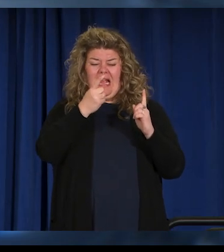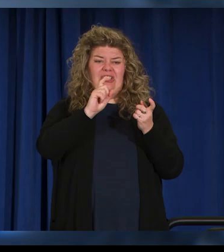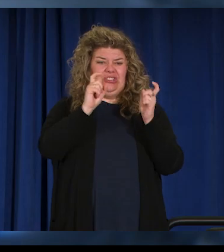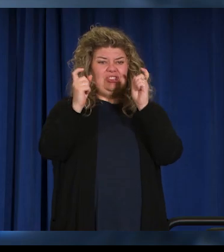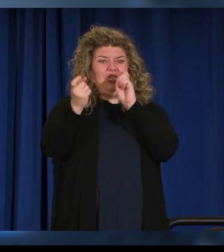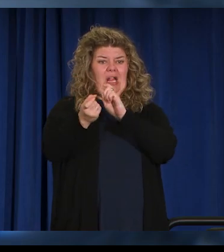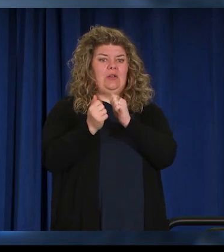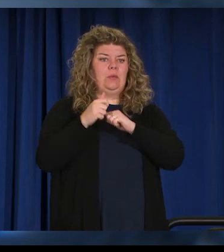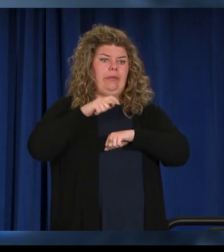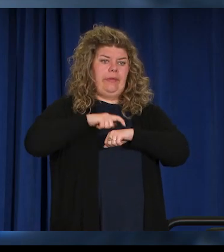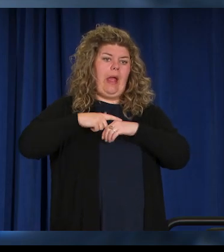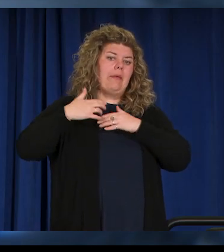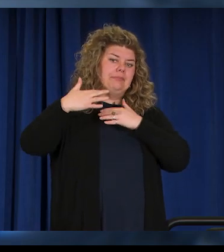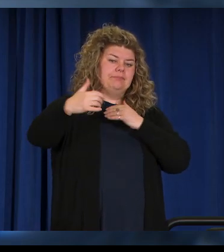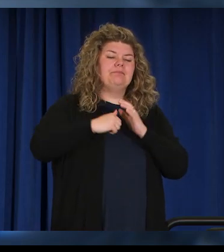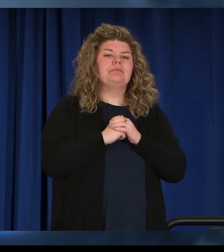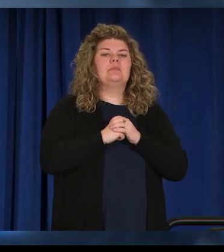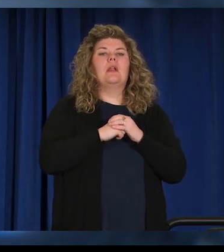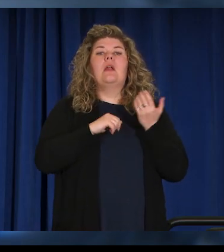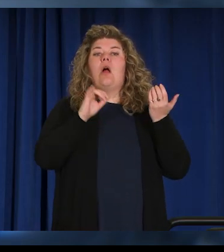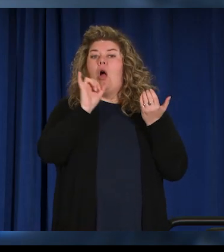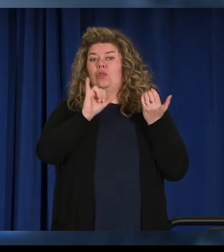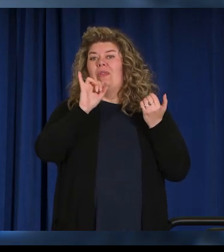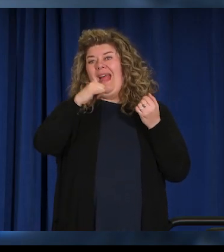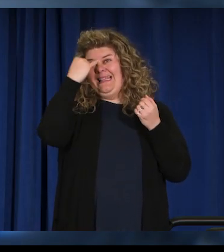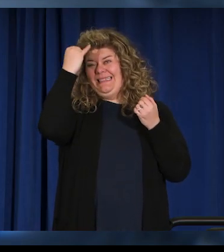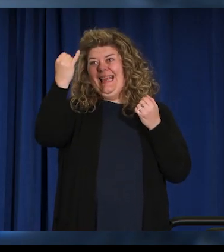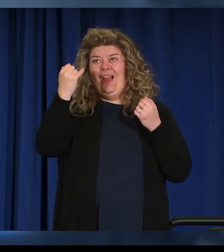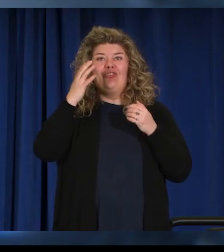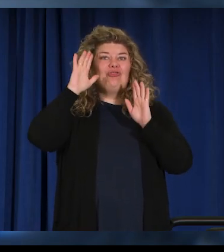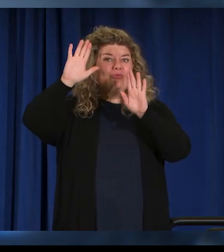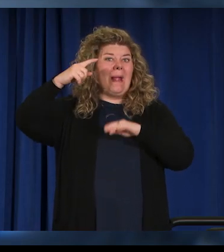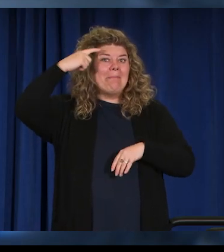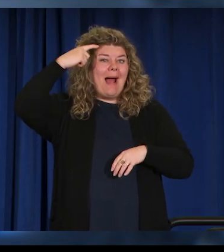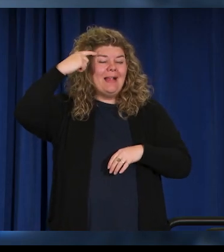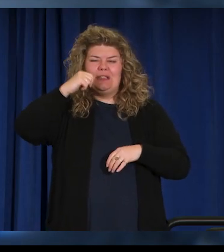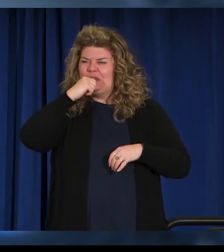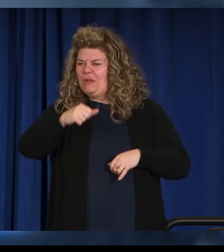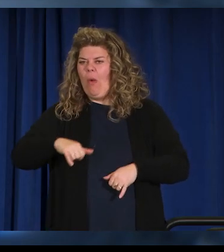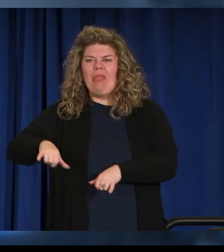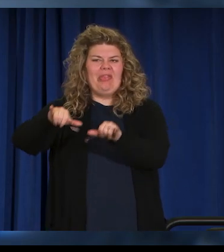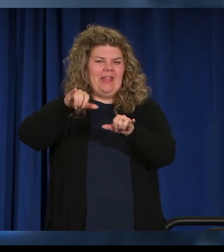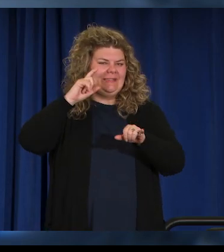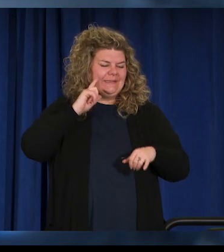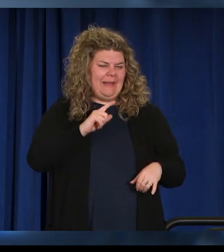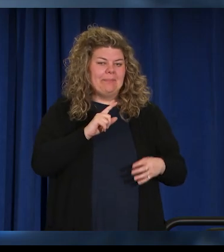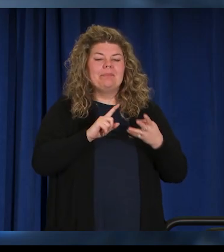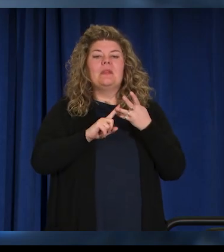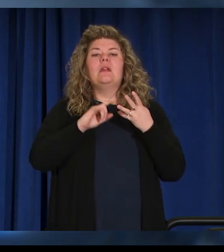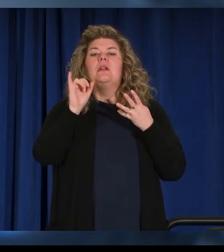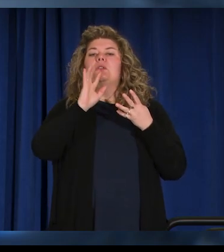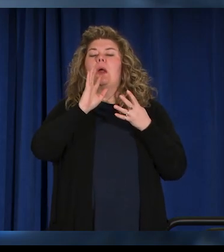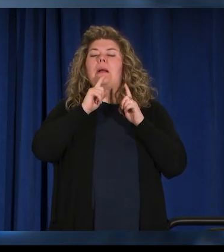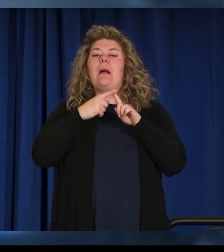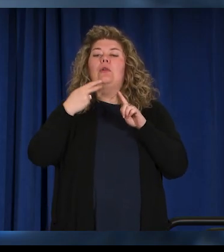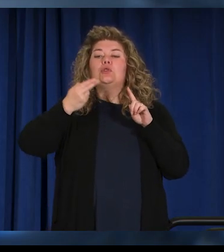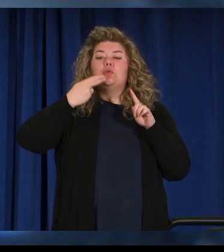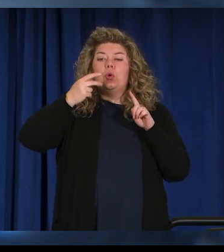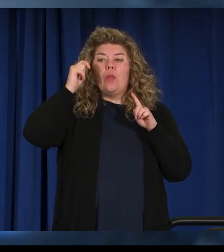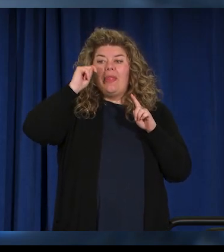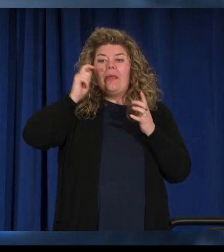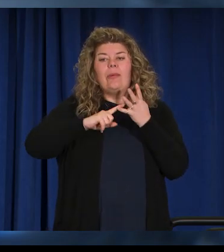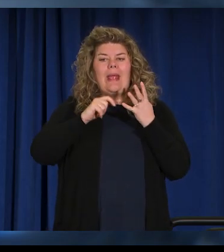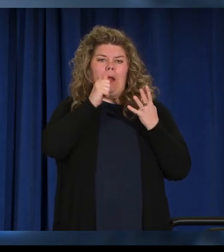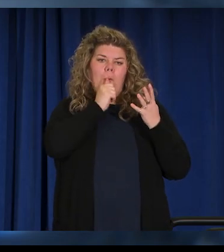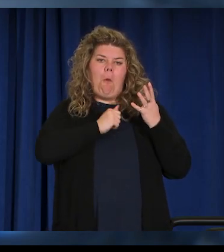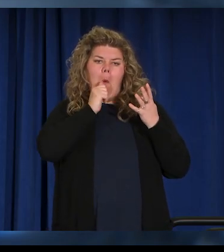the idea that great minds don't think alike, diving into executive functioning, spoon theory, communication styles, and coping